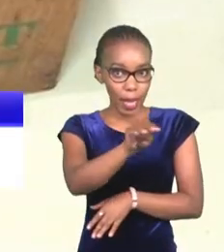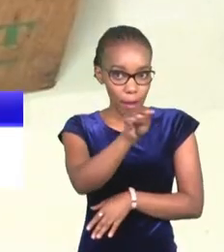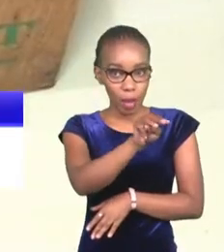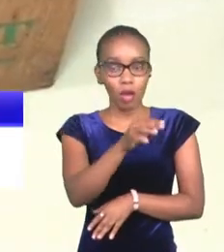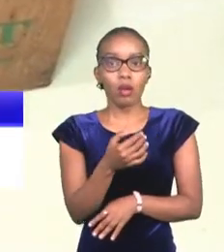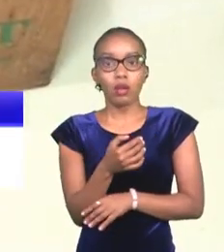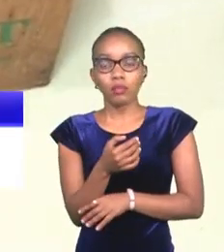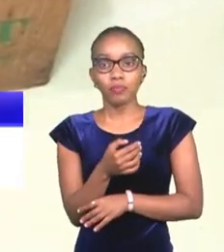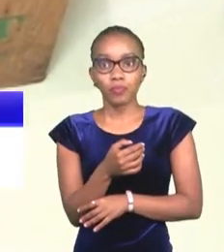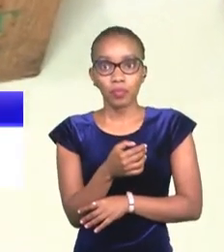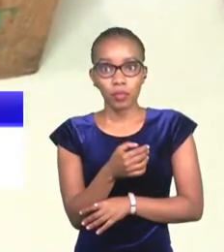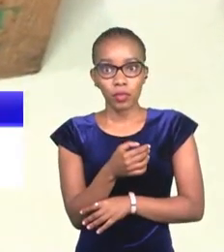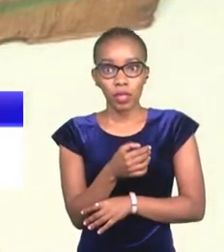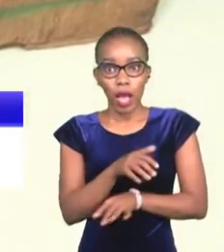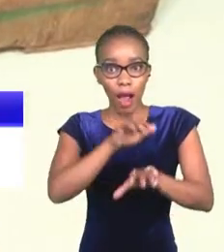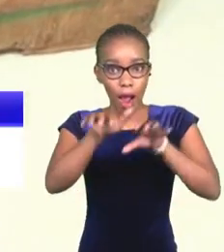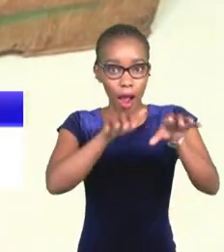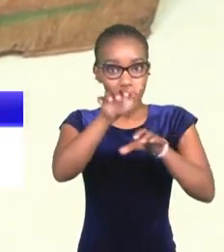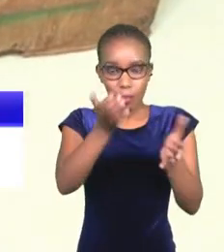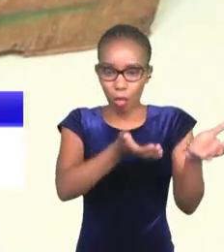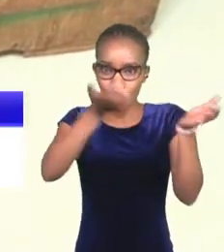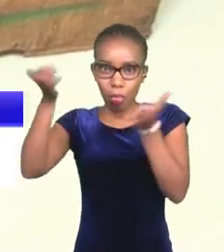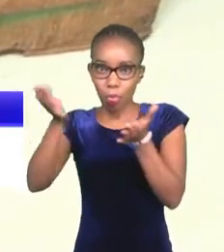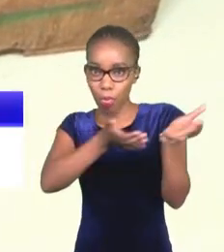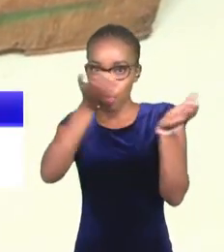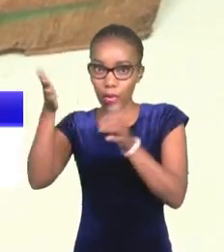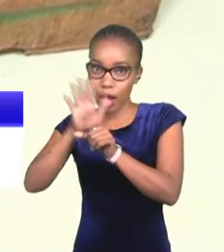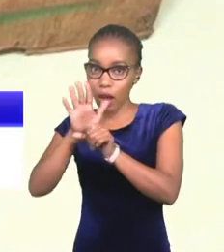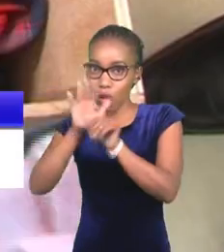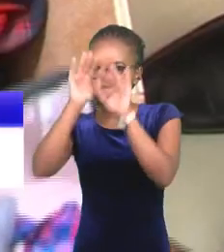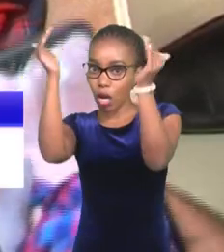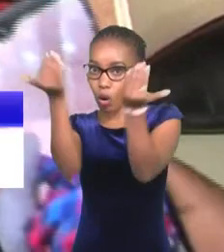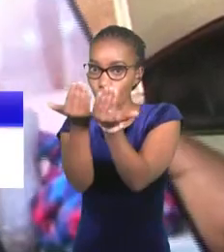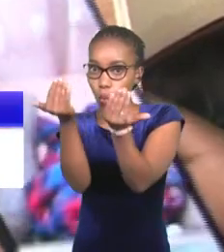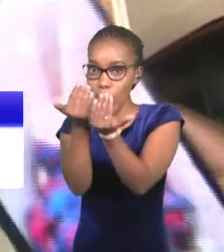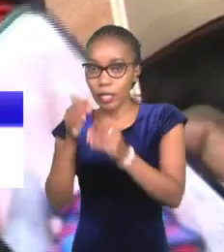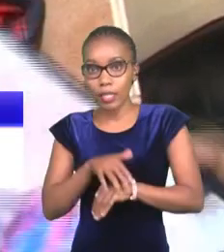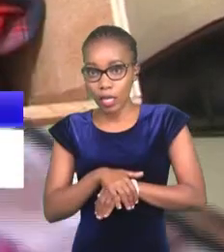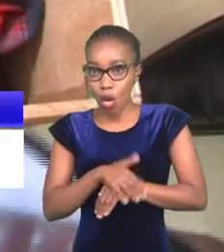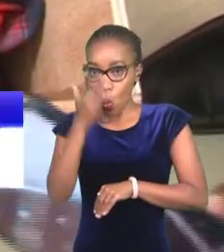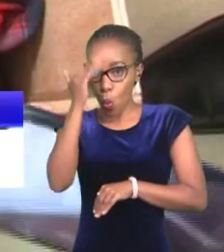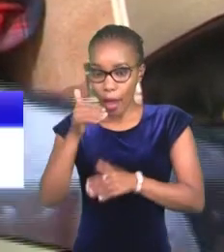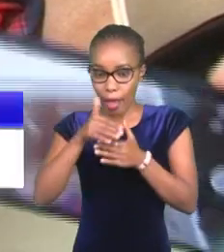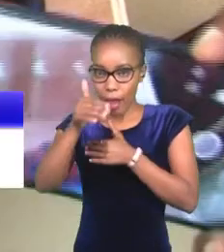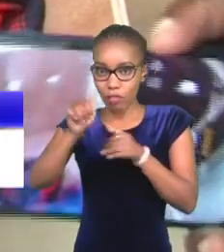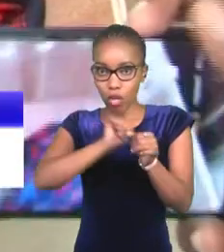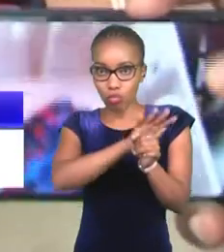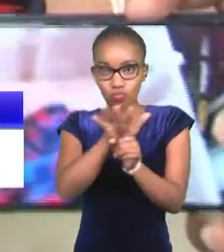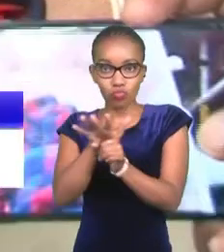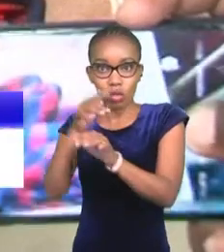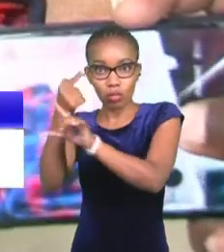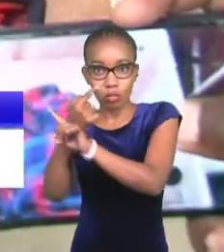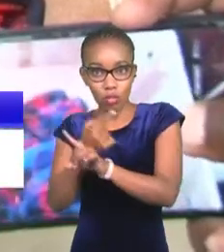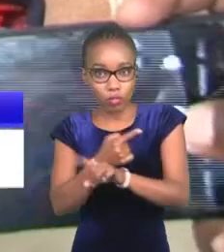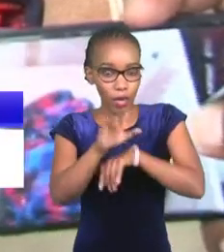of the same amount. The pangolin is the most trafficked mammal across the world and has since attracted attention following the coronavirus pandemic, with various